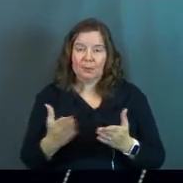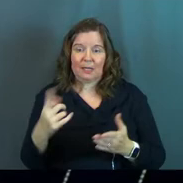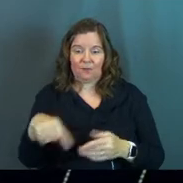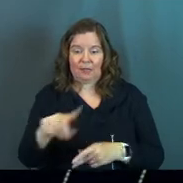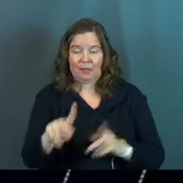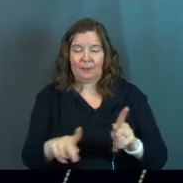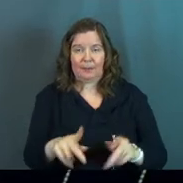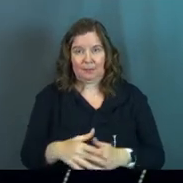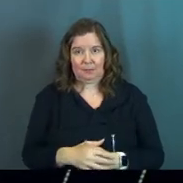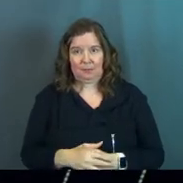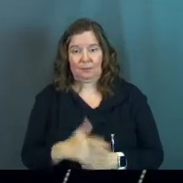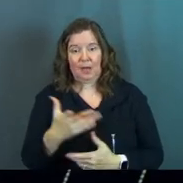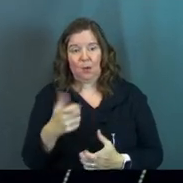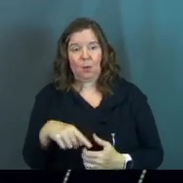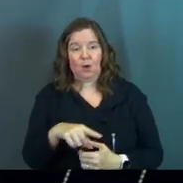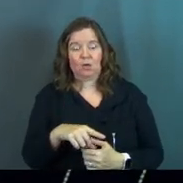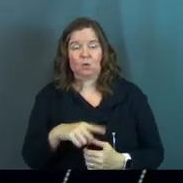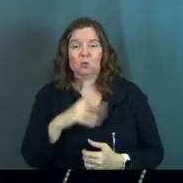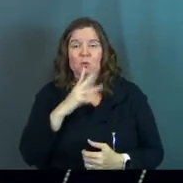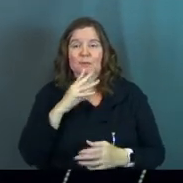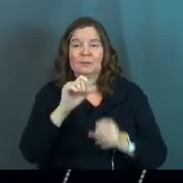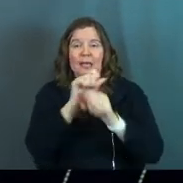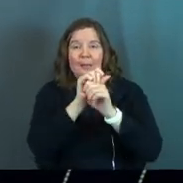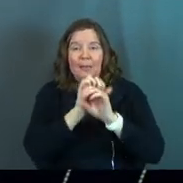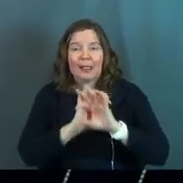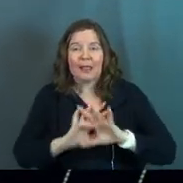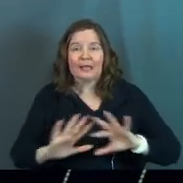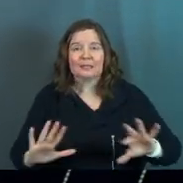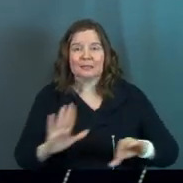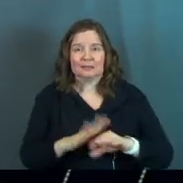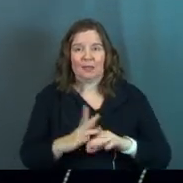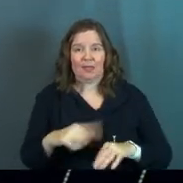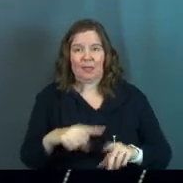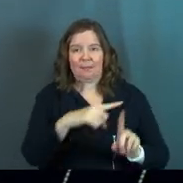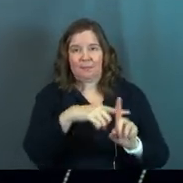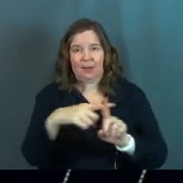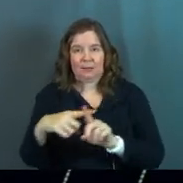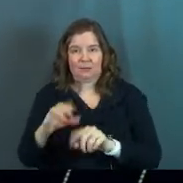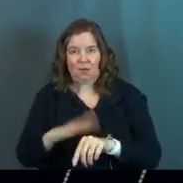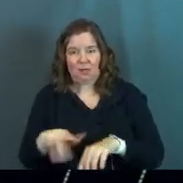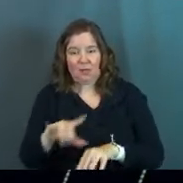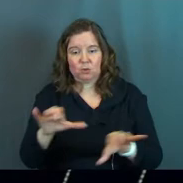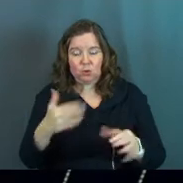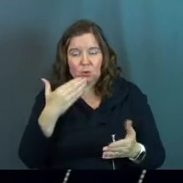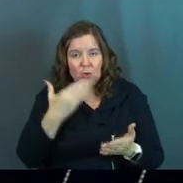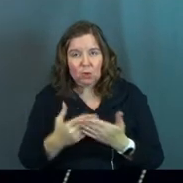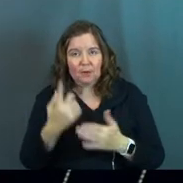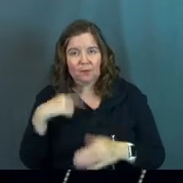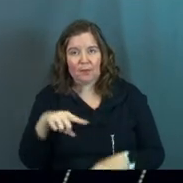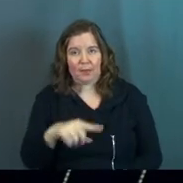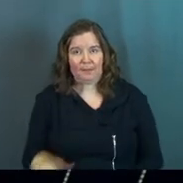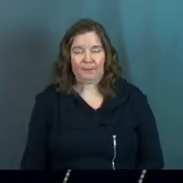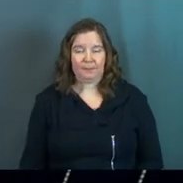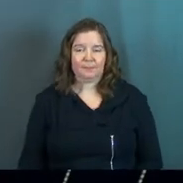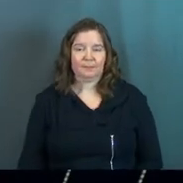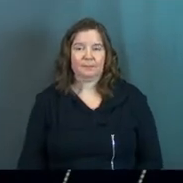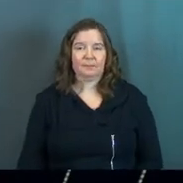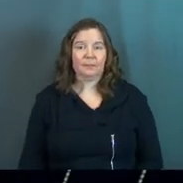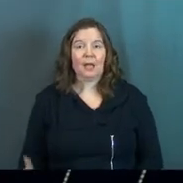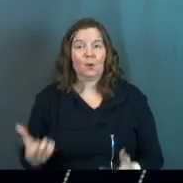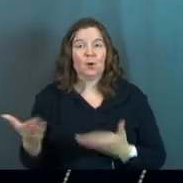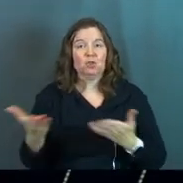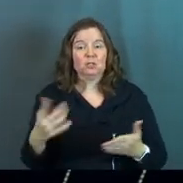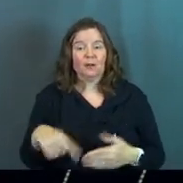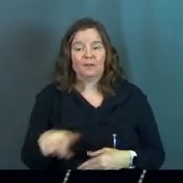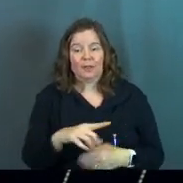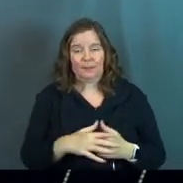for these people. I want you to speak blessings over them. I want you to do good for them. I want you to